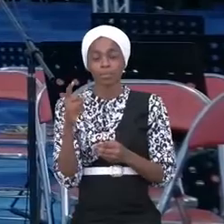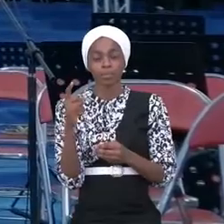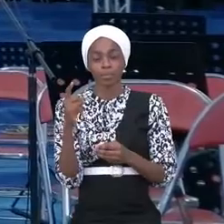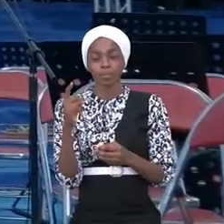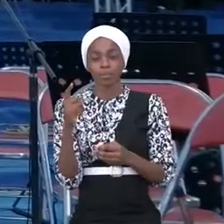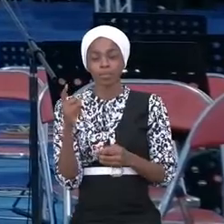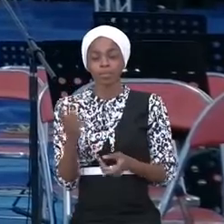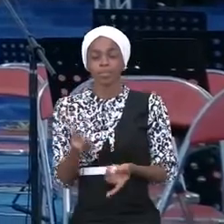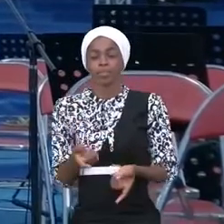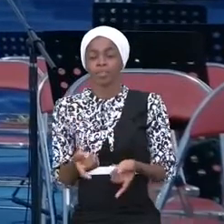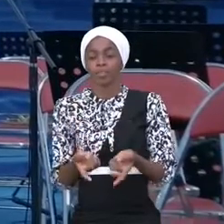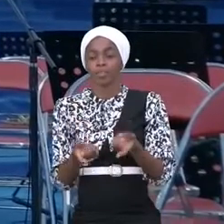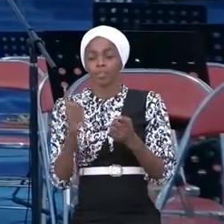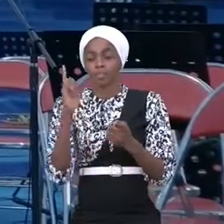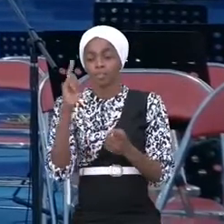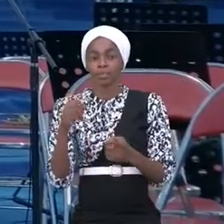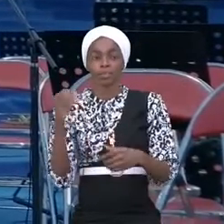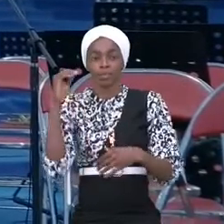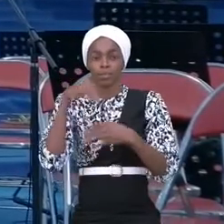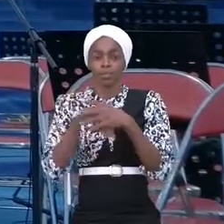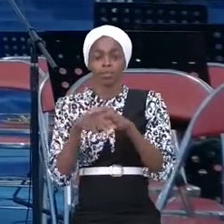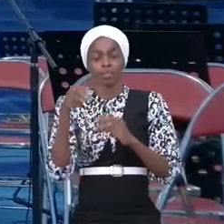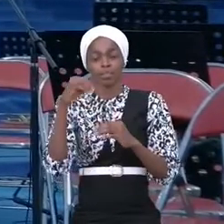O wa nu Mose.